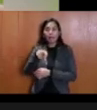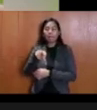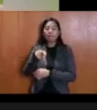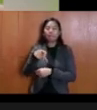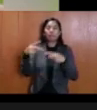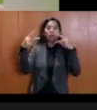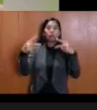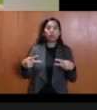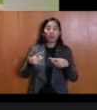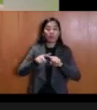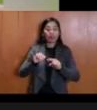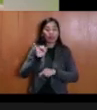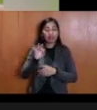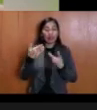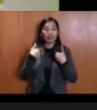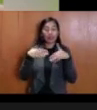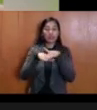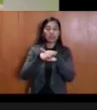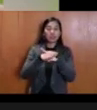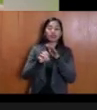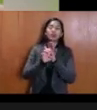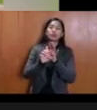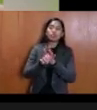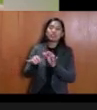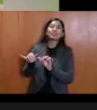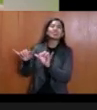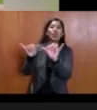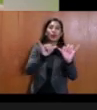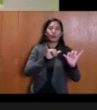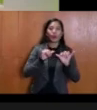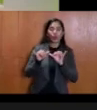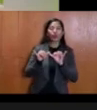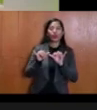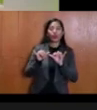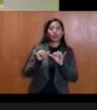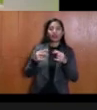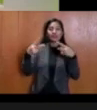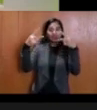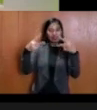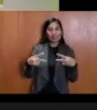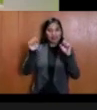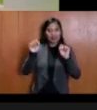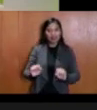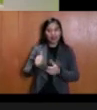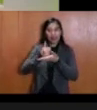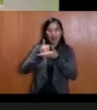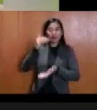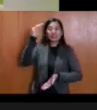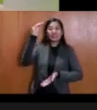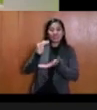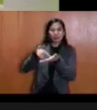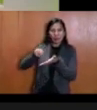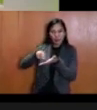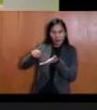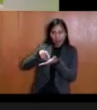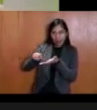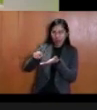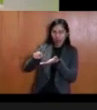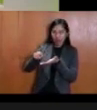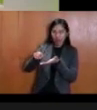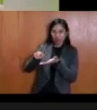But if they could access, a common platform that could eventually help reduce the cost on their part as an